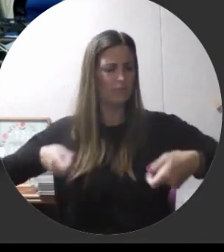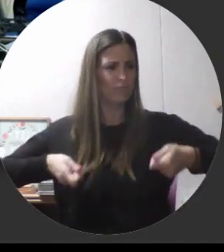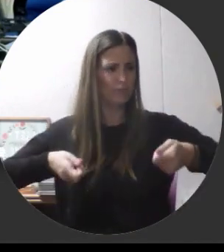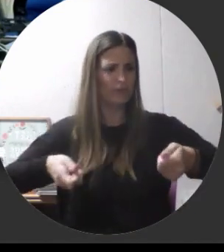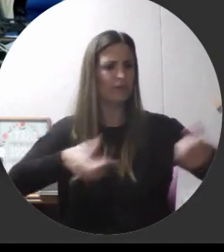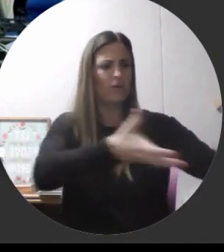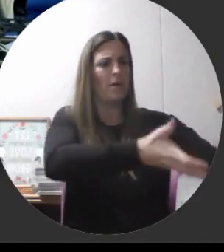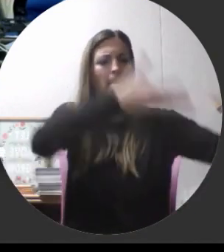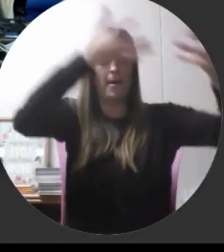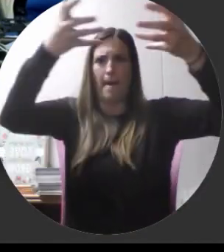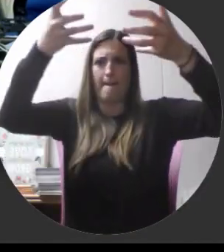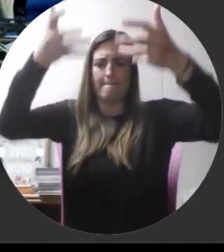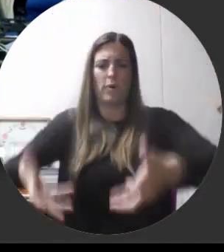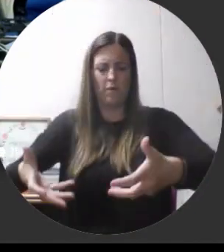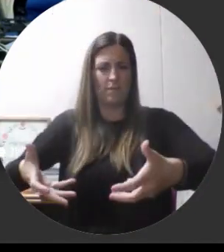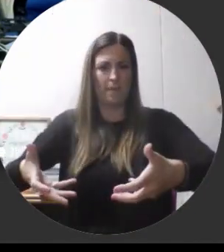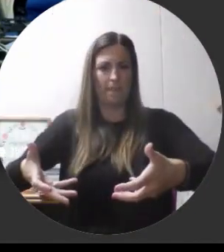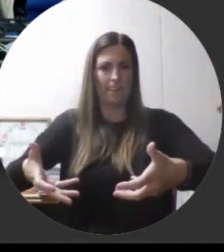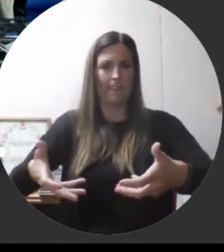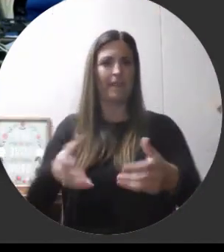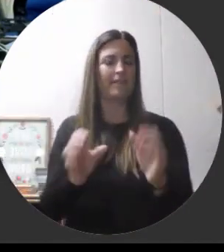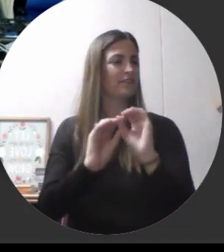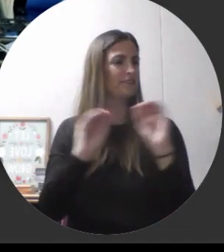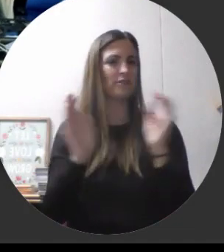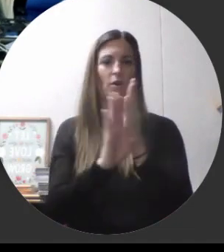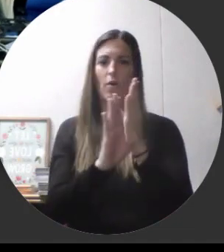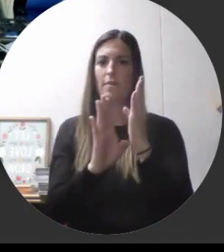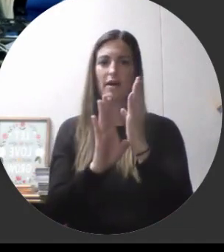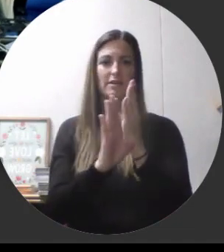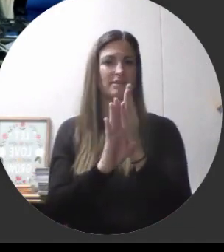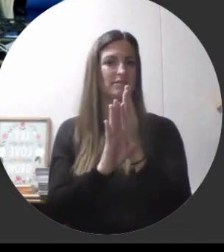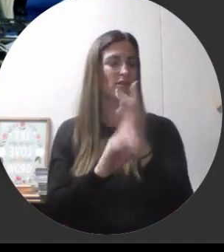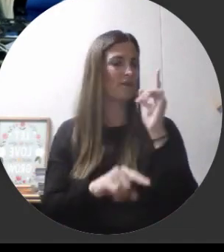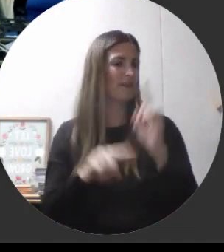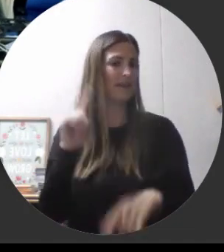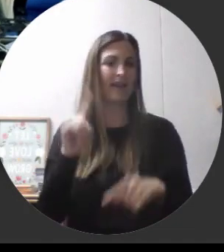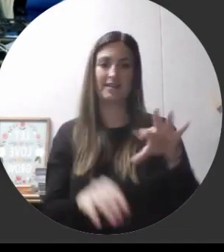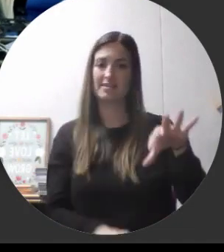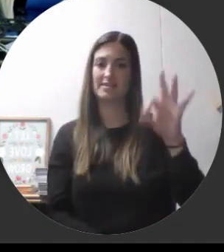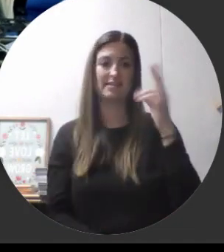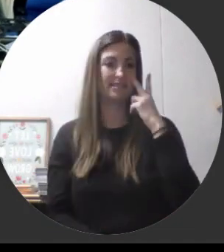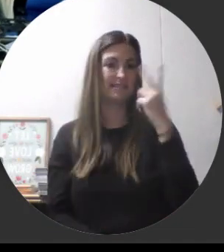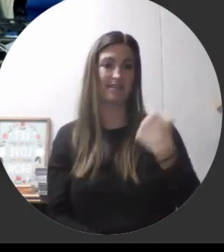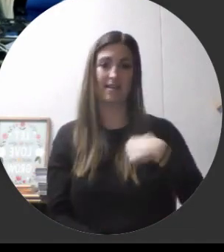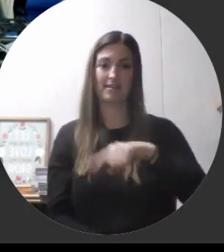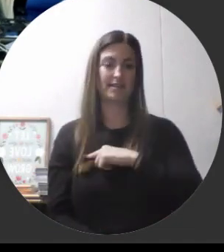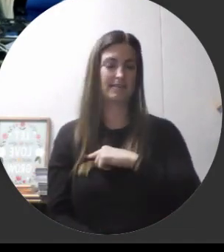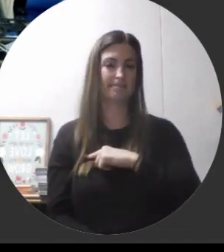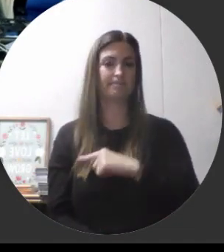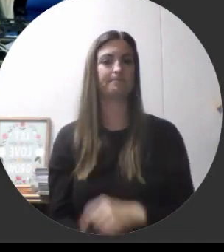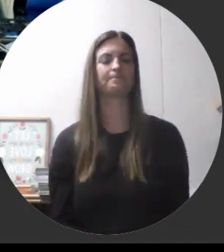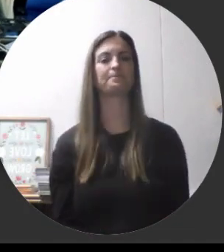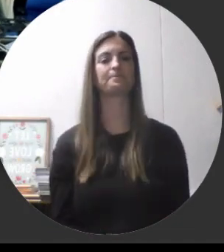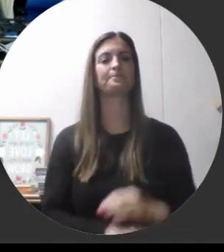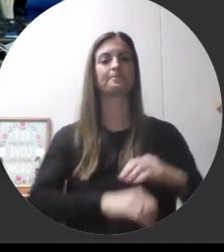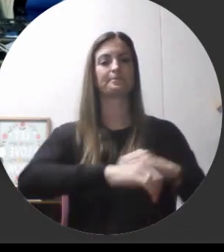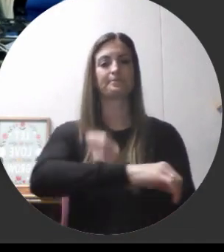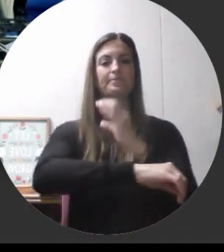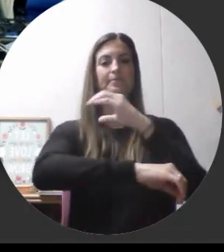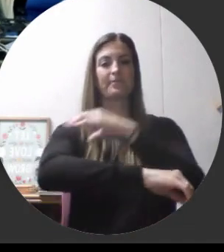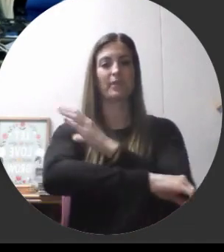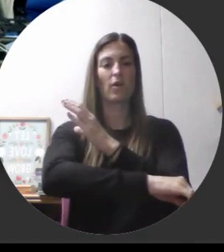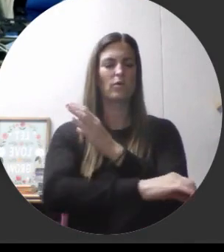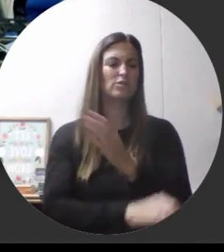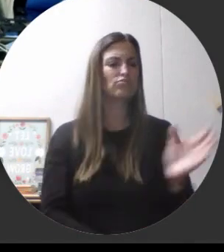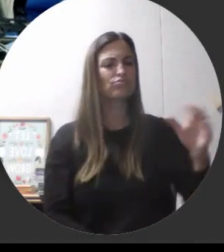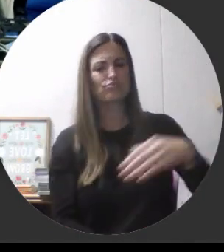Sunday, so Posty will not be coming, and there's no bus, and not likely to be anyone else about." Crusoe had been swimming rapidly